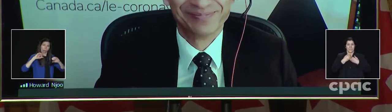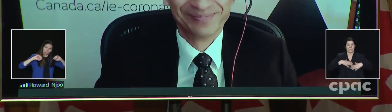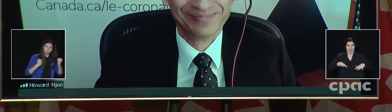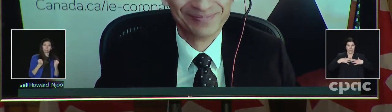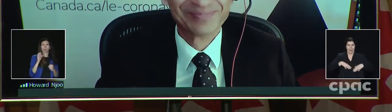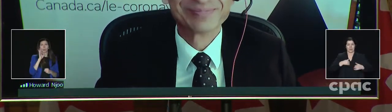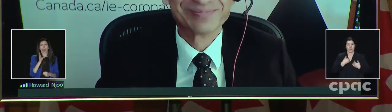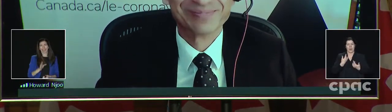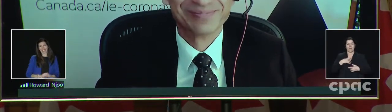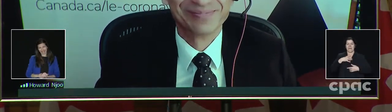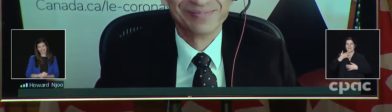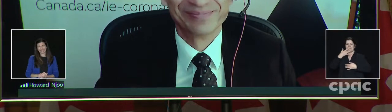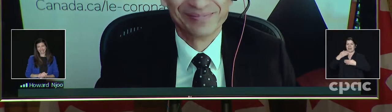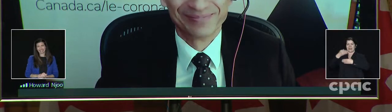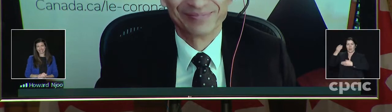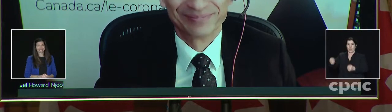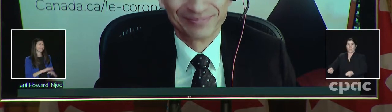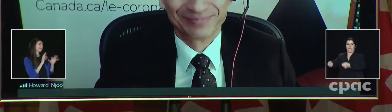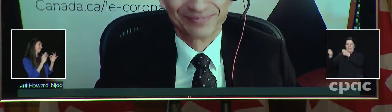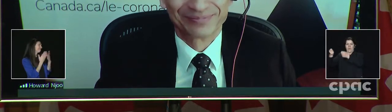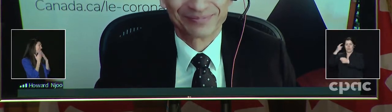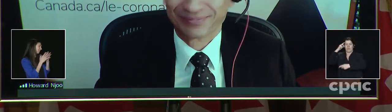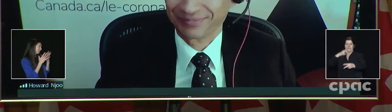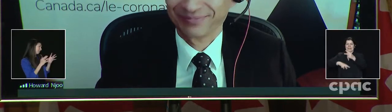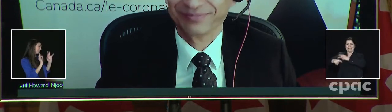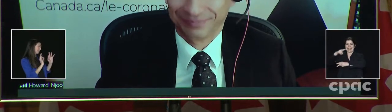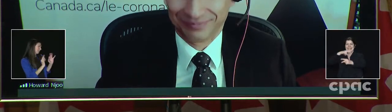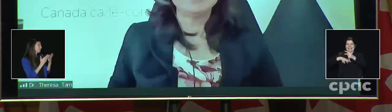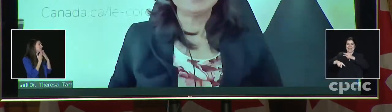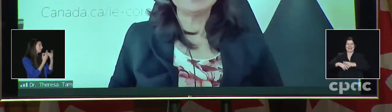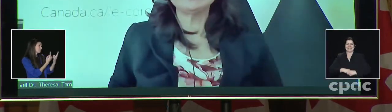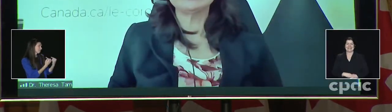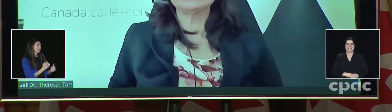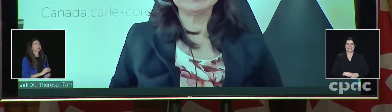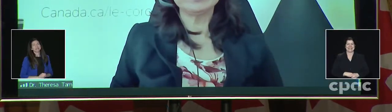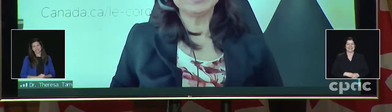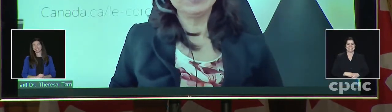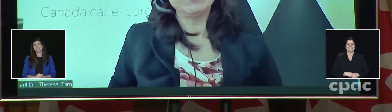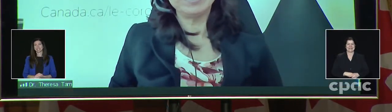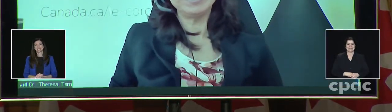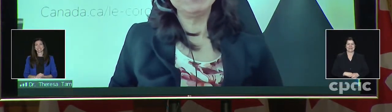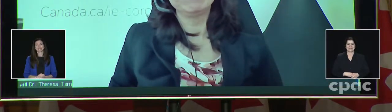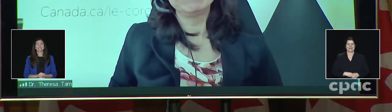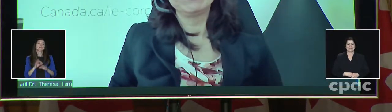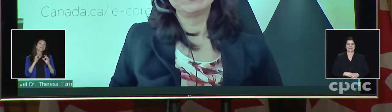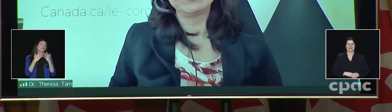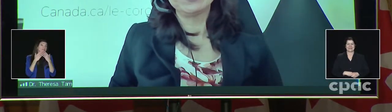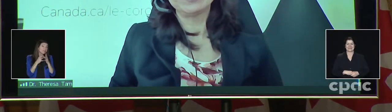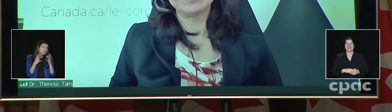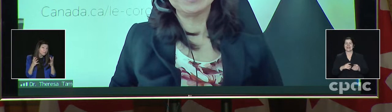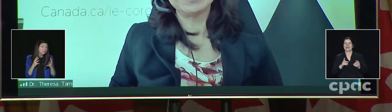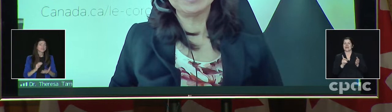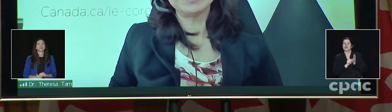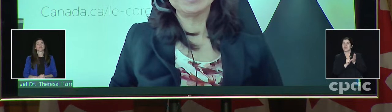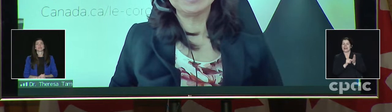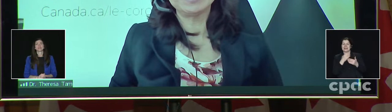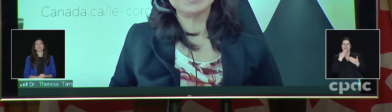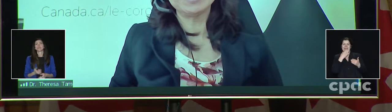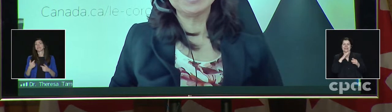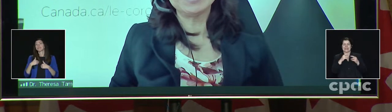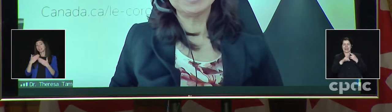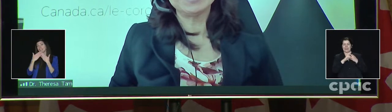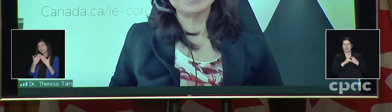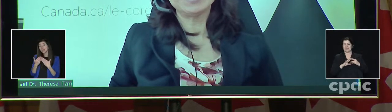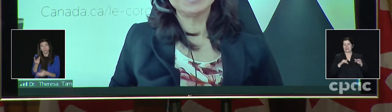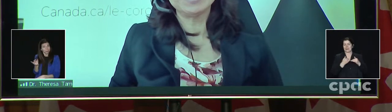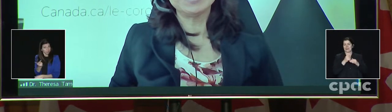Thank you both so much. You've answered all my other questions. Thank you so much. Bye. Thank you to Dr. Tam and Dr. Njoo